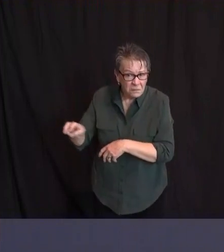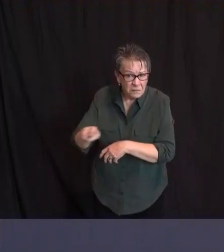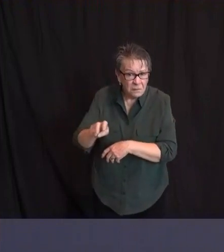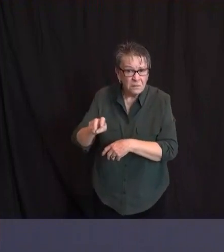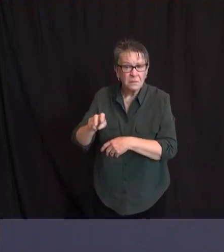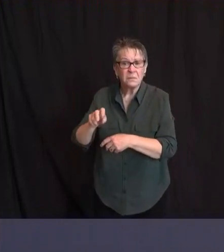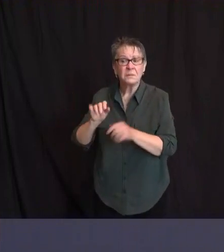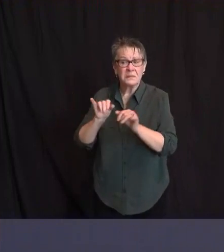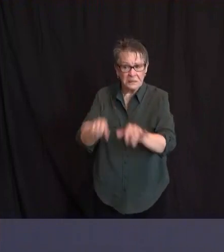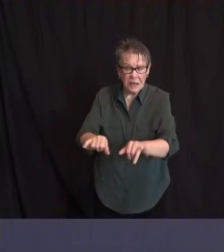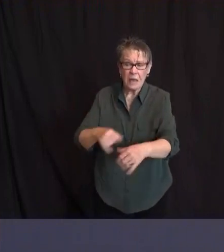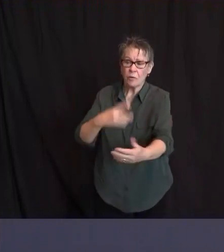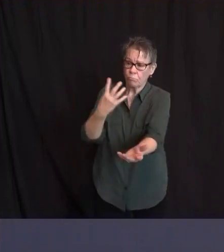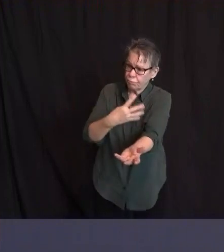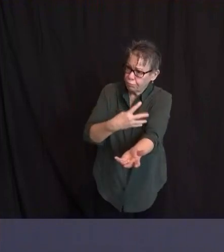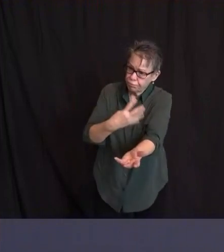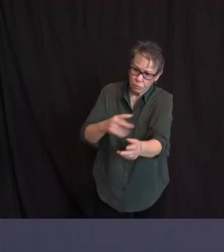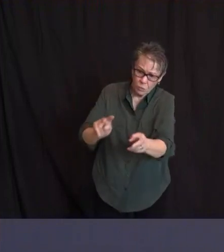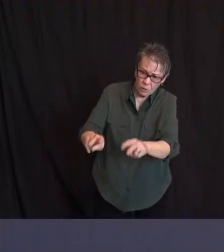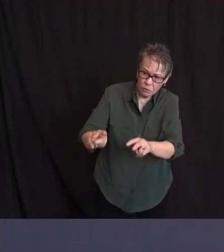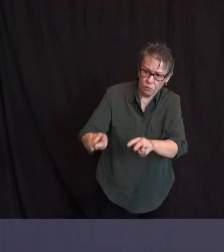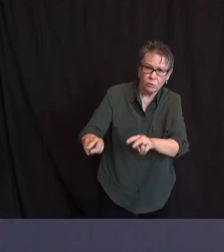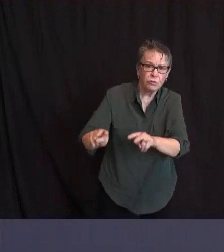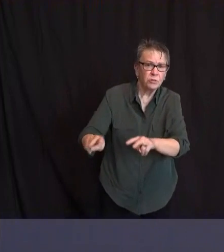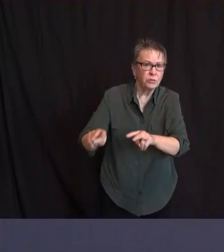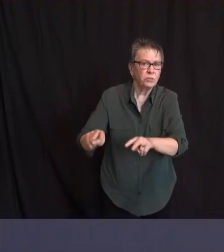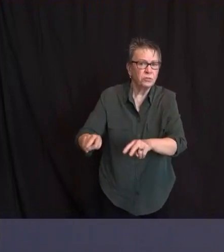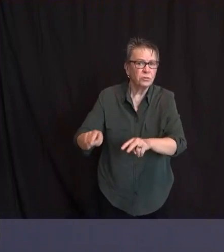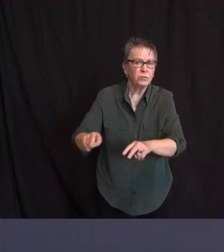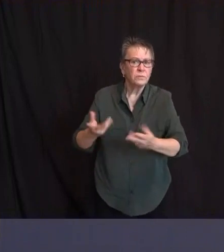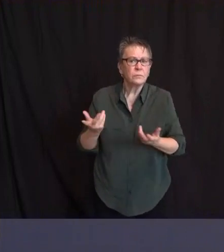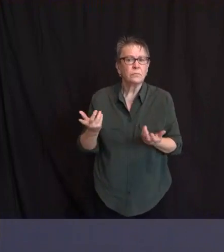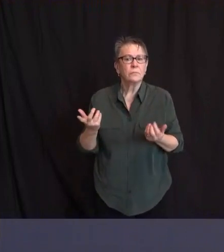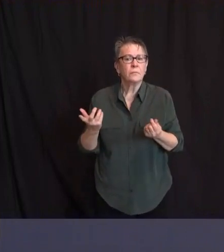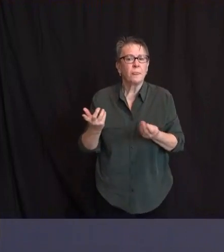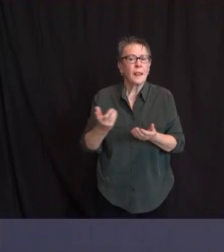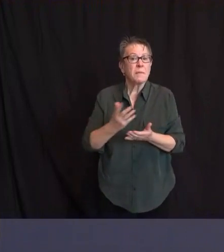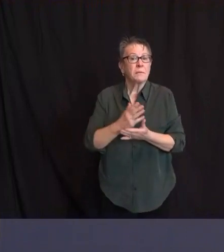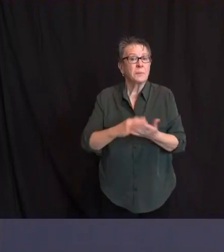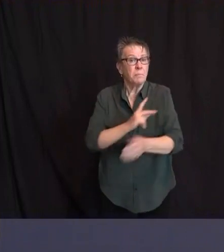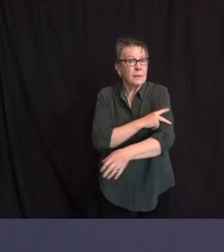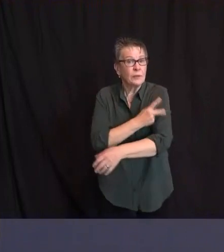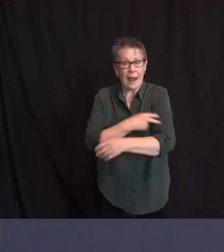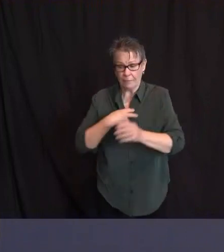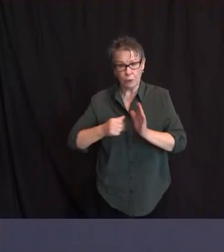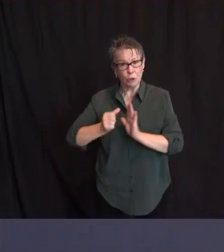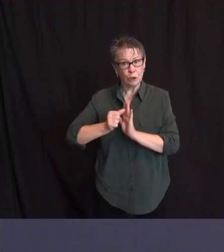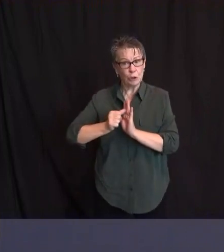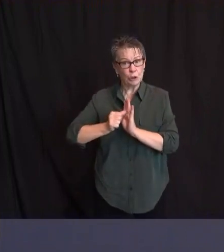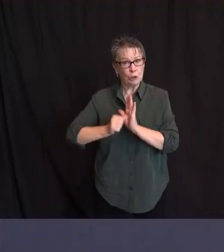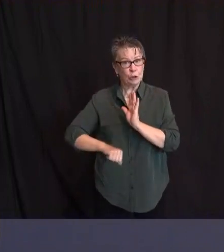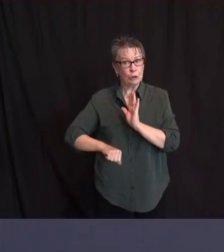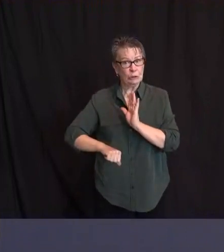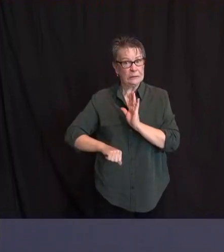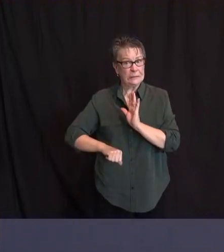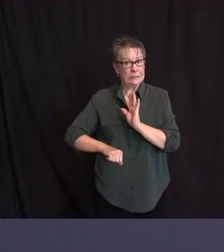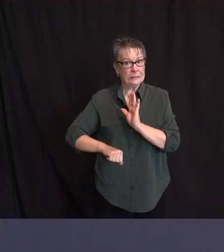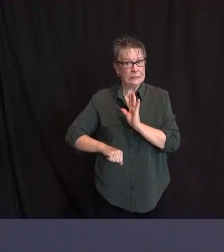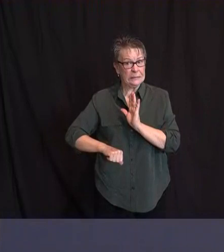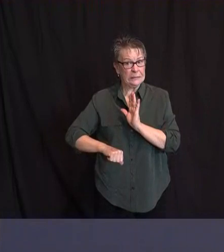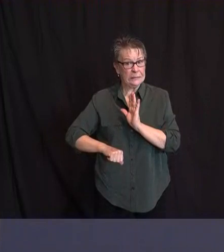operations. As you know, we've curtailed elective surgeries, but there are still patients who on an emergency basis may need